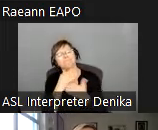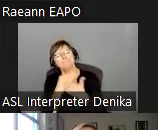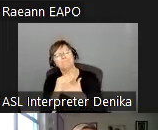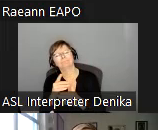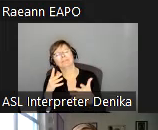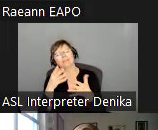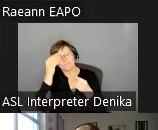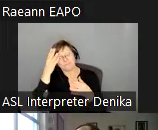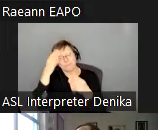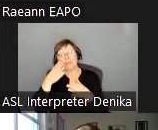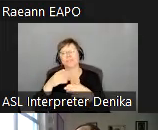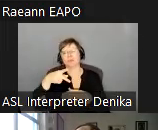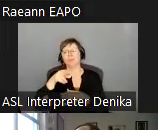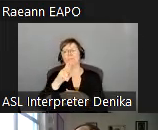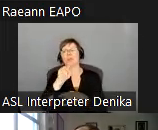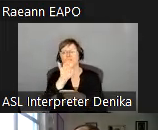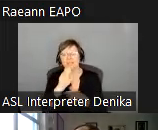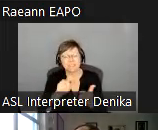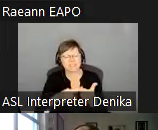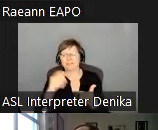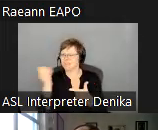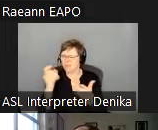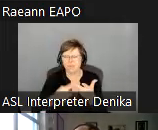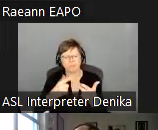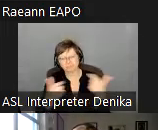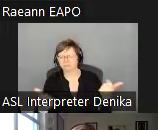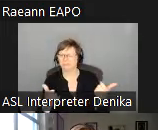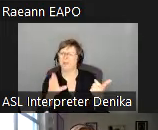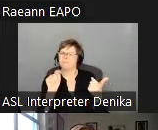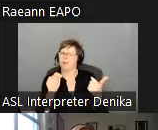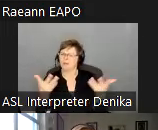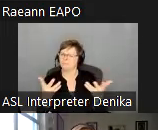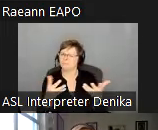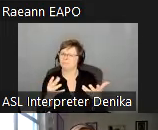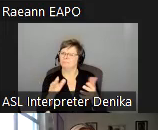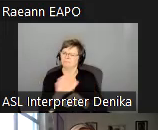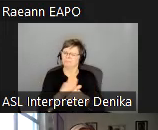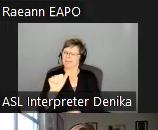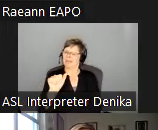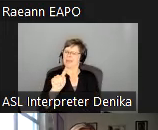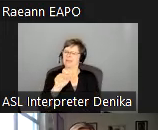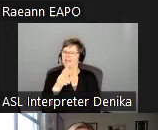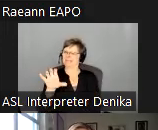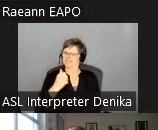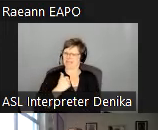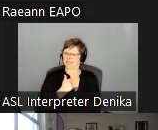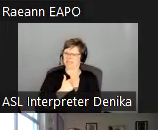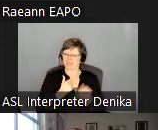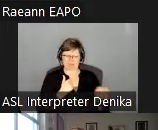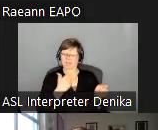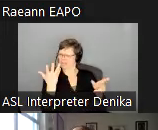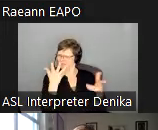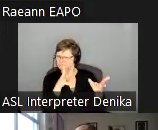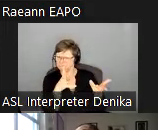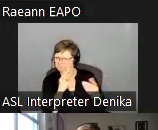in Ontario and BC. Do you have any percentages or data about the Maritimes regarding frauds and scams? Yes,